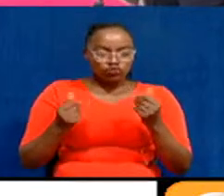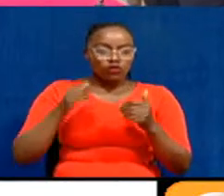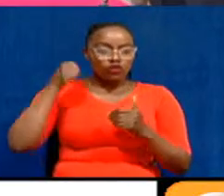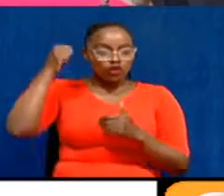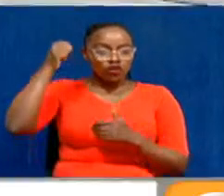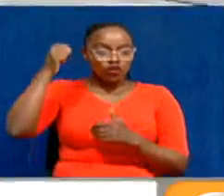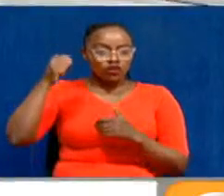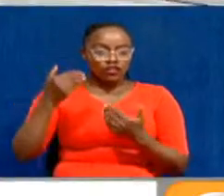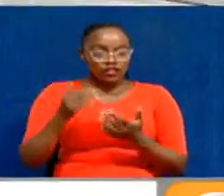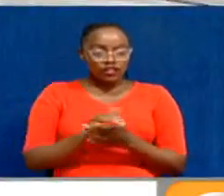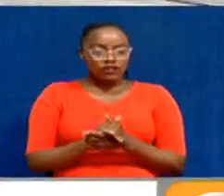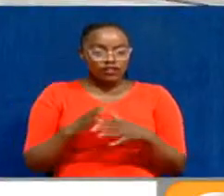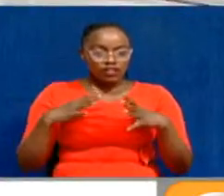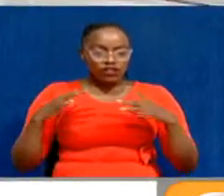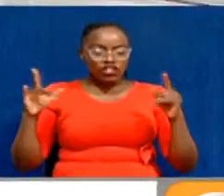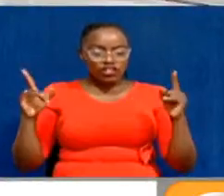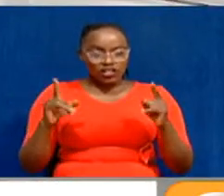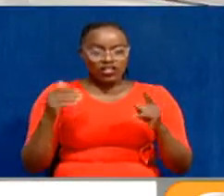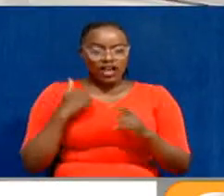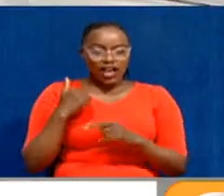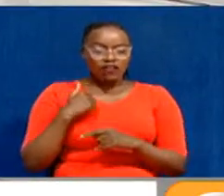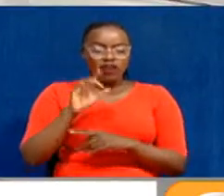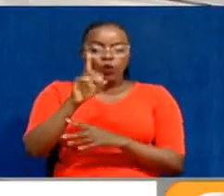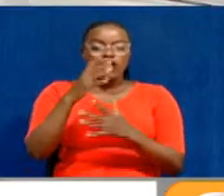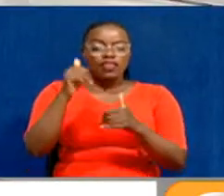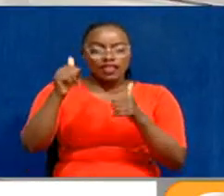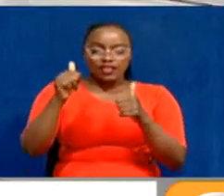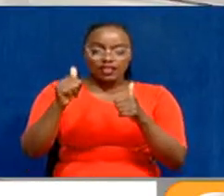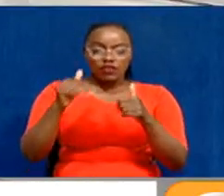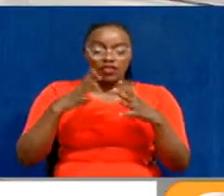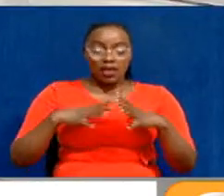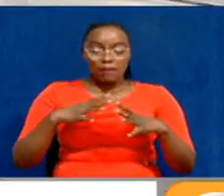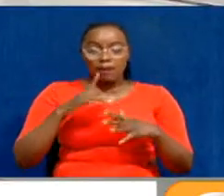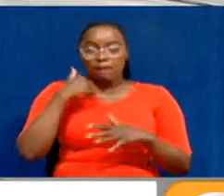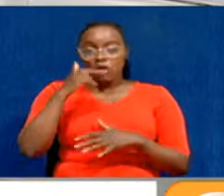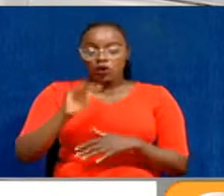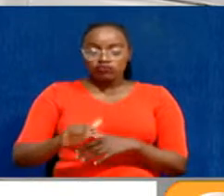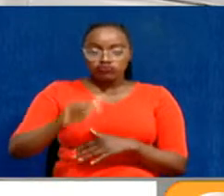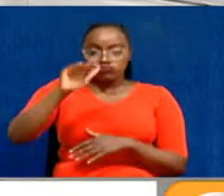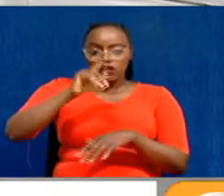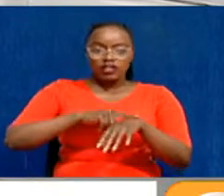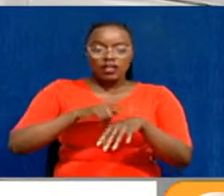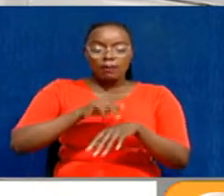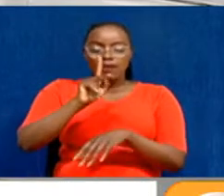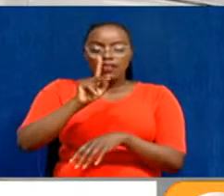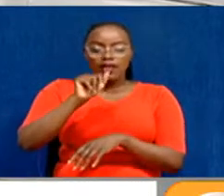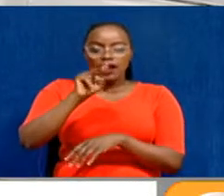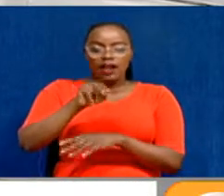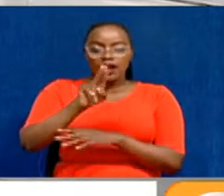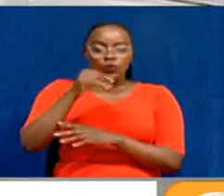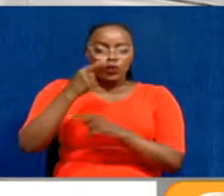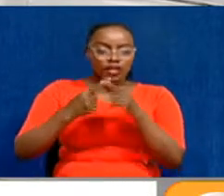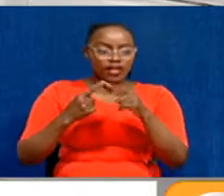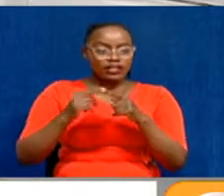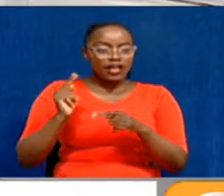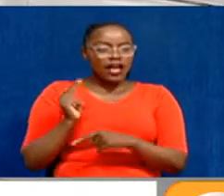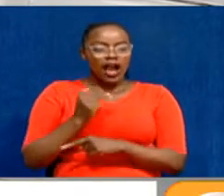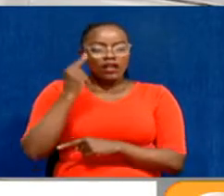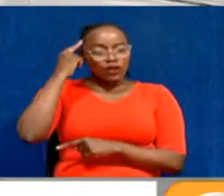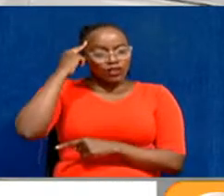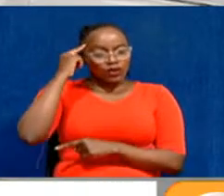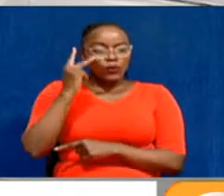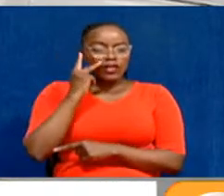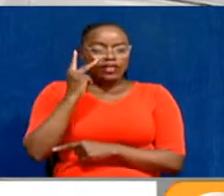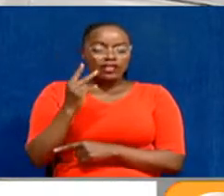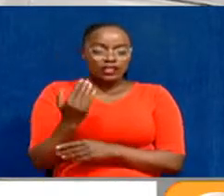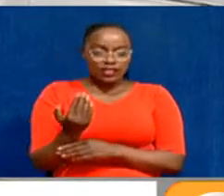politics. As we take a break, we're taking a break. Just one thing for those who grew up during the Kanu years. We never thought we'd see